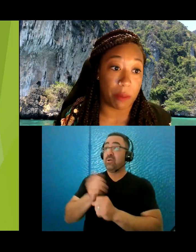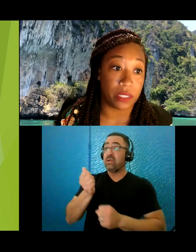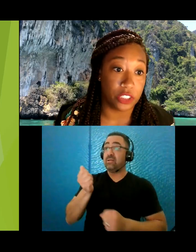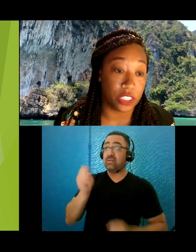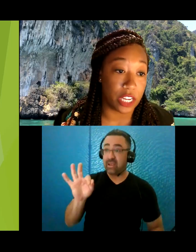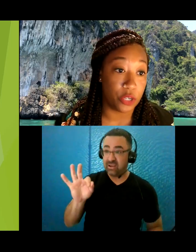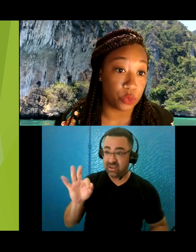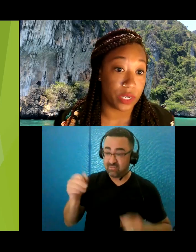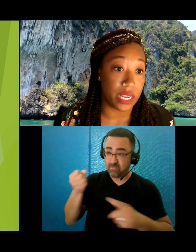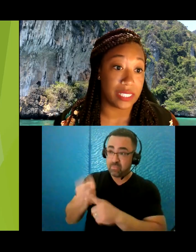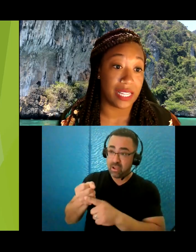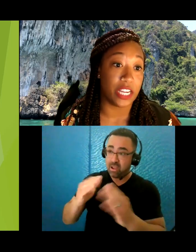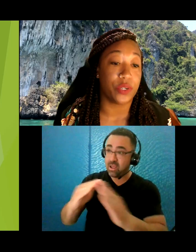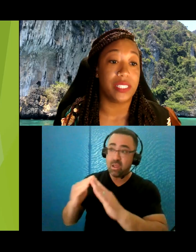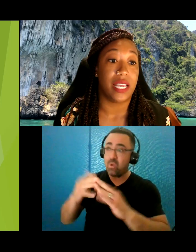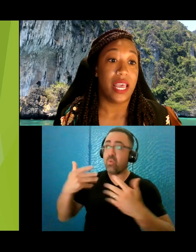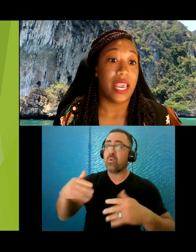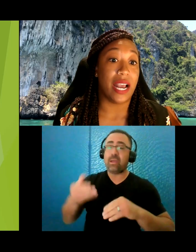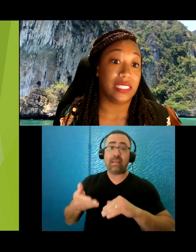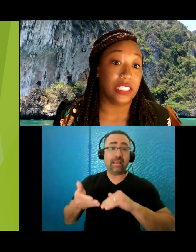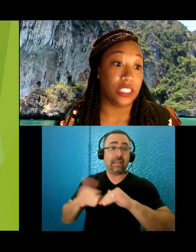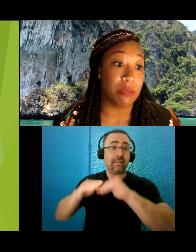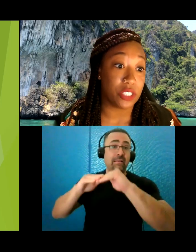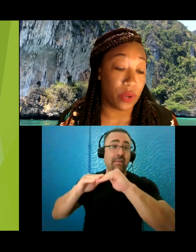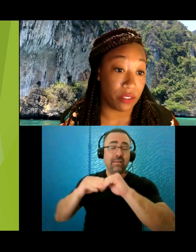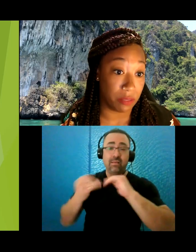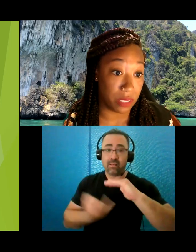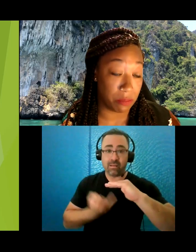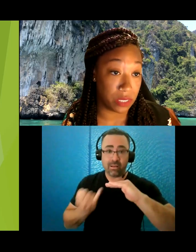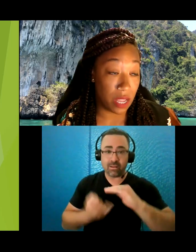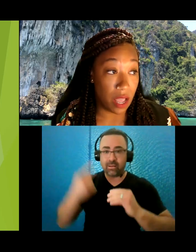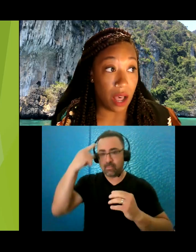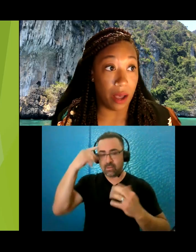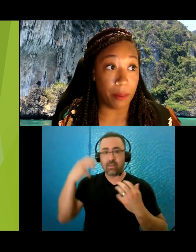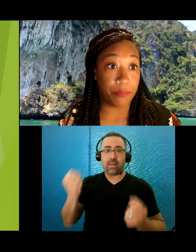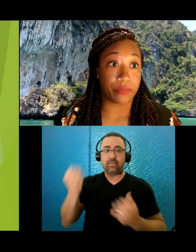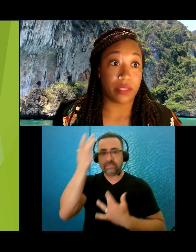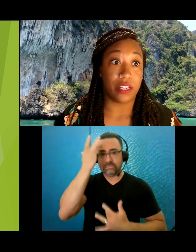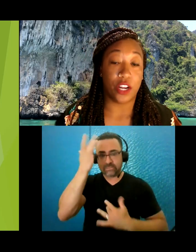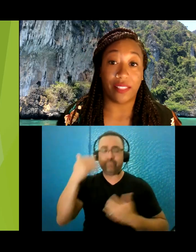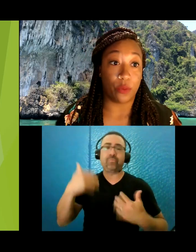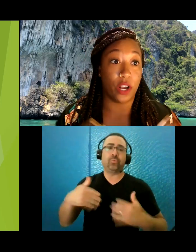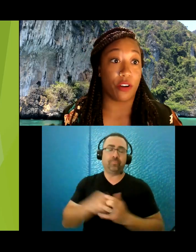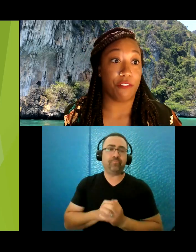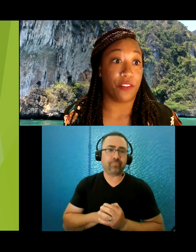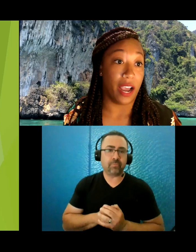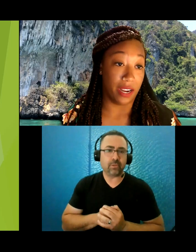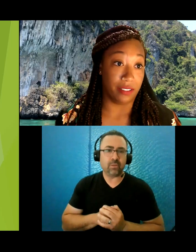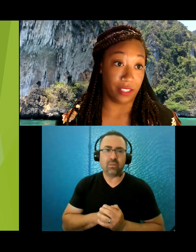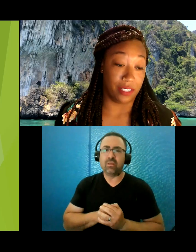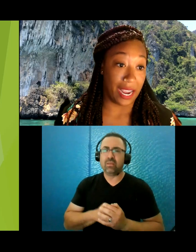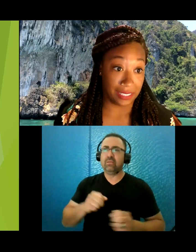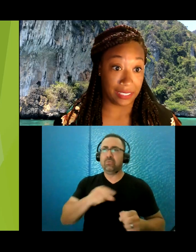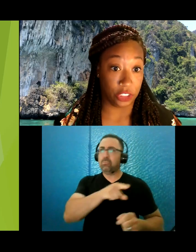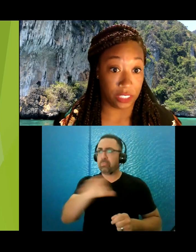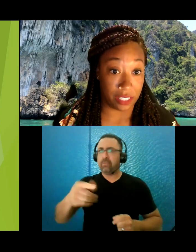this population, a huge one is the increase in isolation and mental health symptoms. I think we all can feel